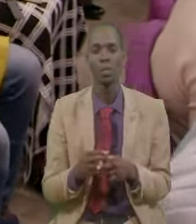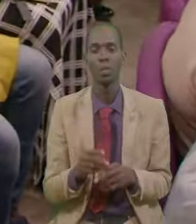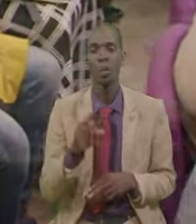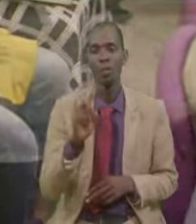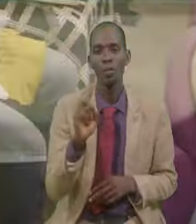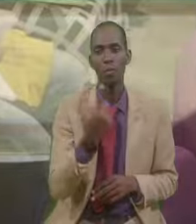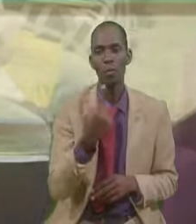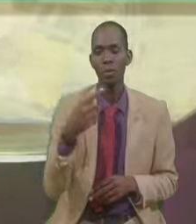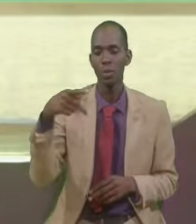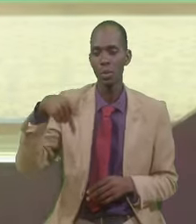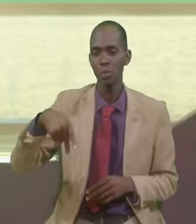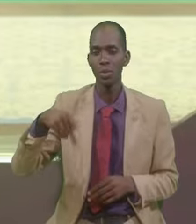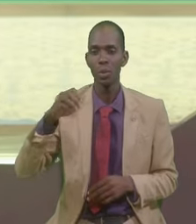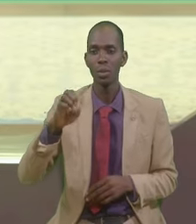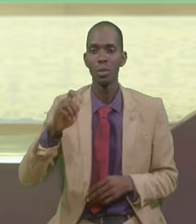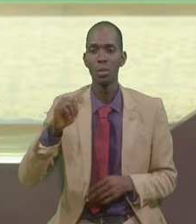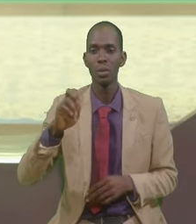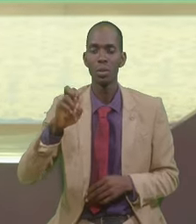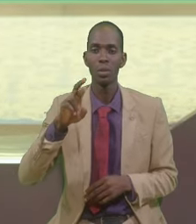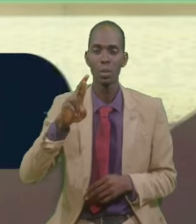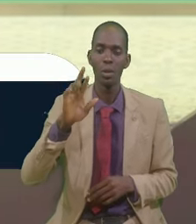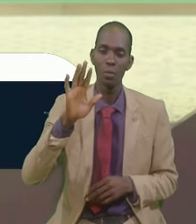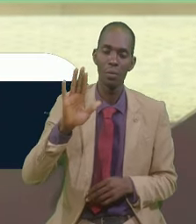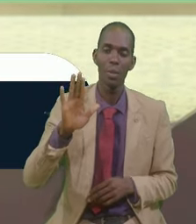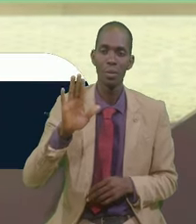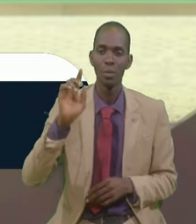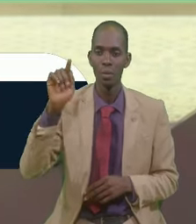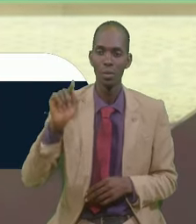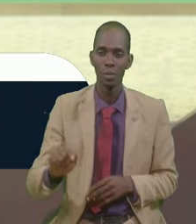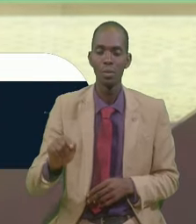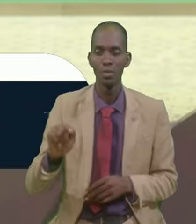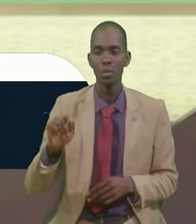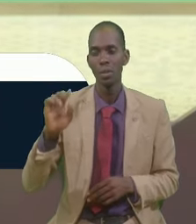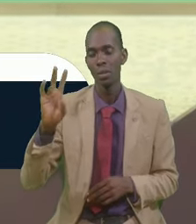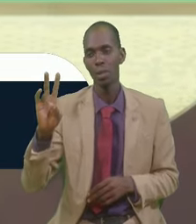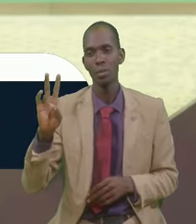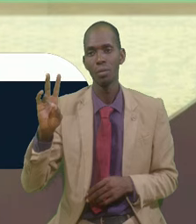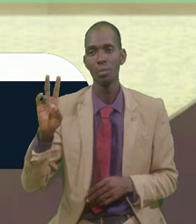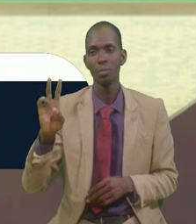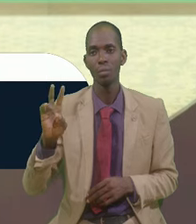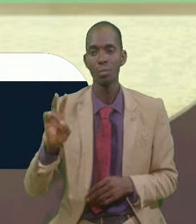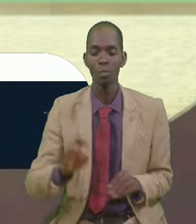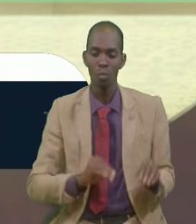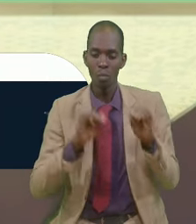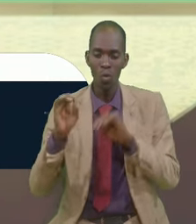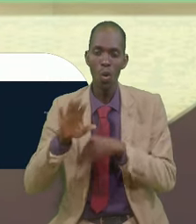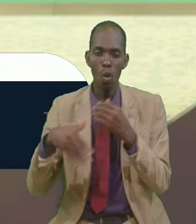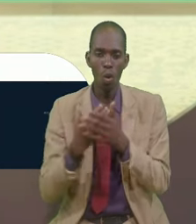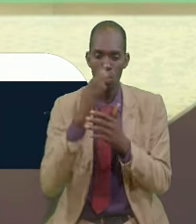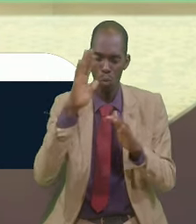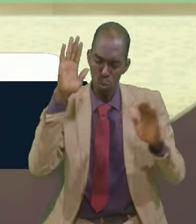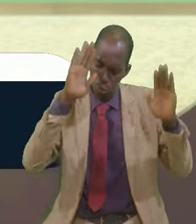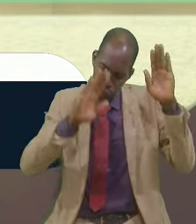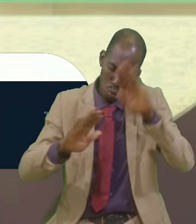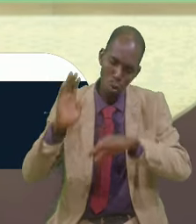First Peter chapter 5, First Peter chapter 5, I'm reading from verse 7, casting all your care upon